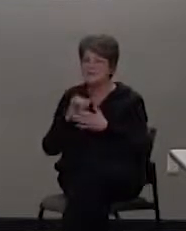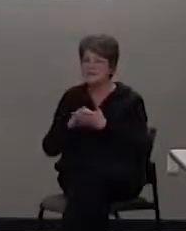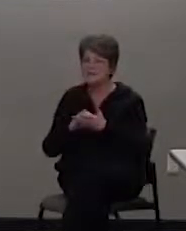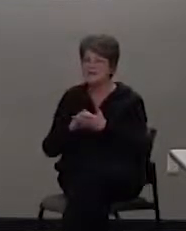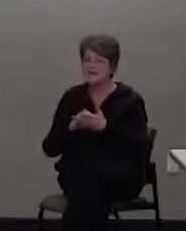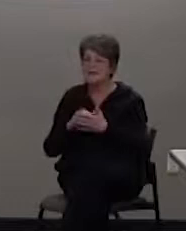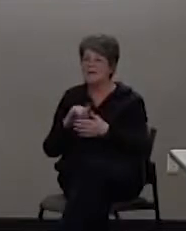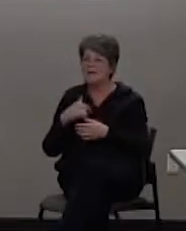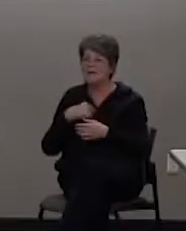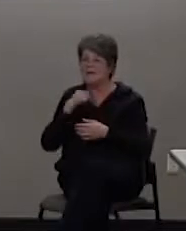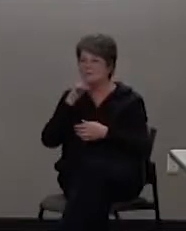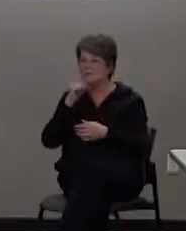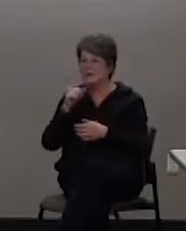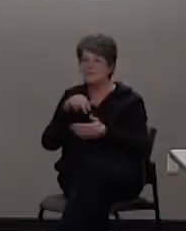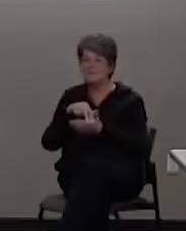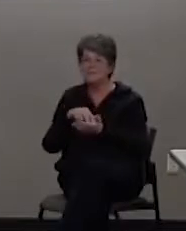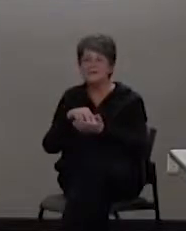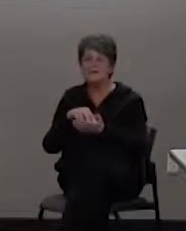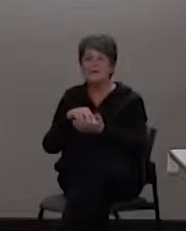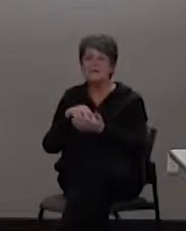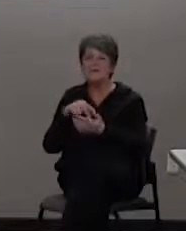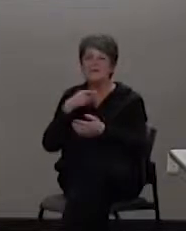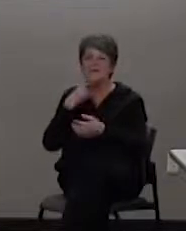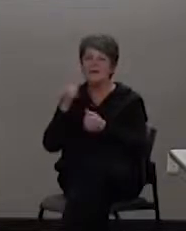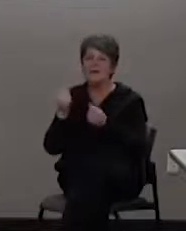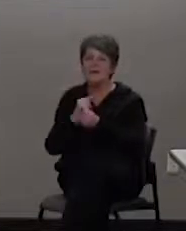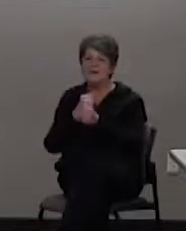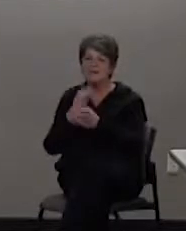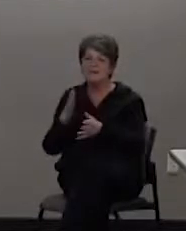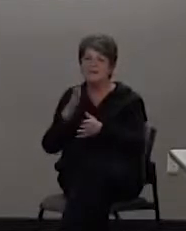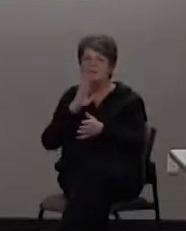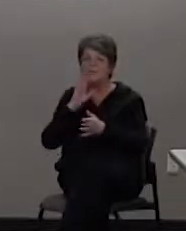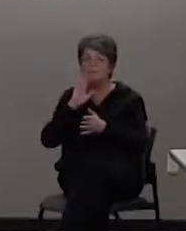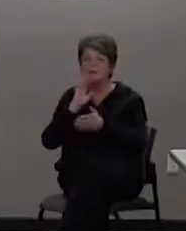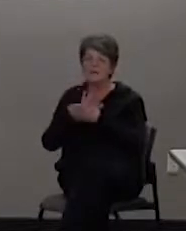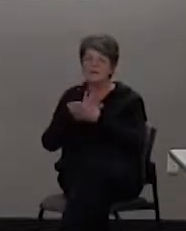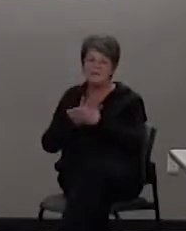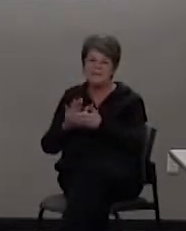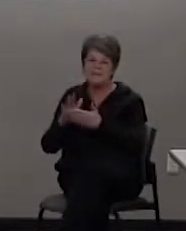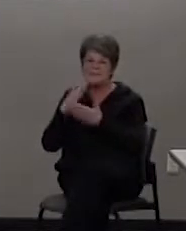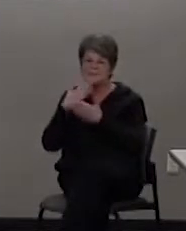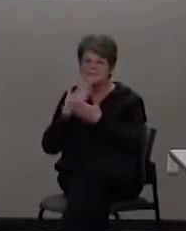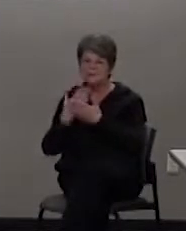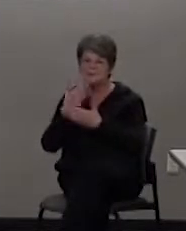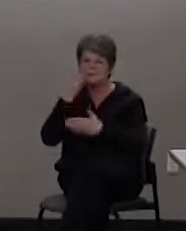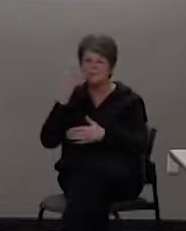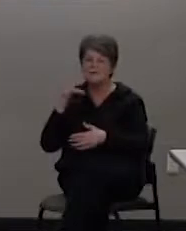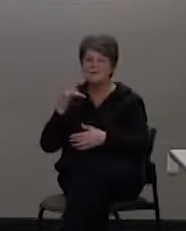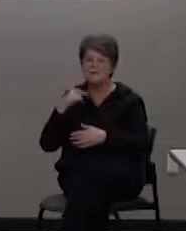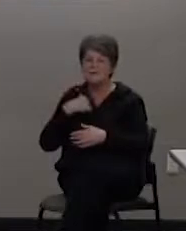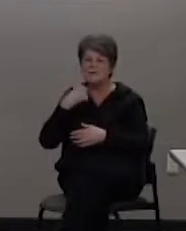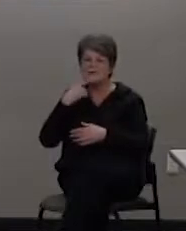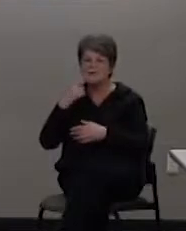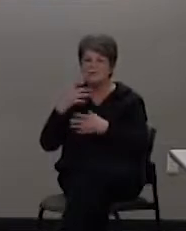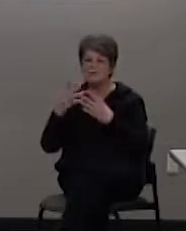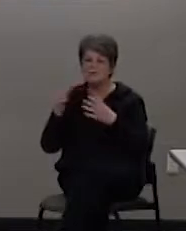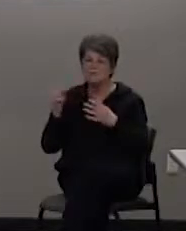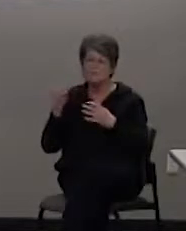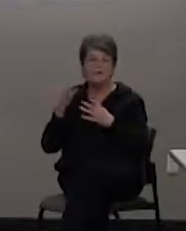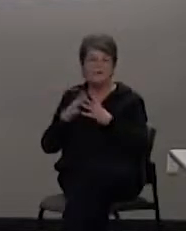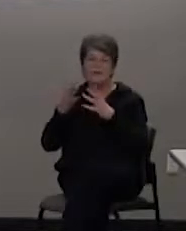face. I'm not standing up here sick today and saying everything's going to be hunky-dory tomorrow because Kyle said so. There's a lot of work